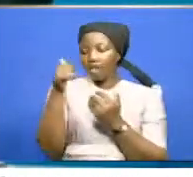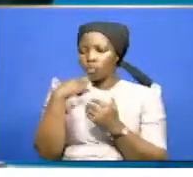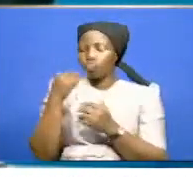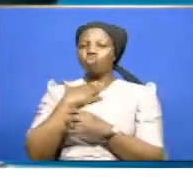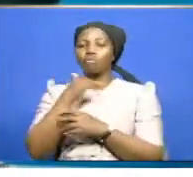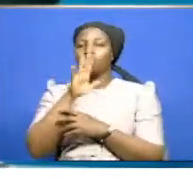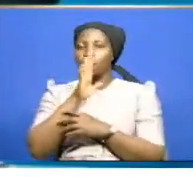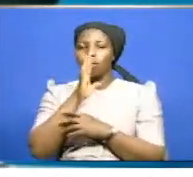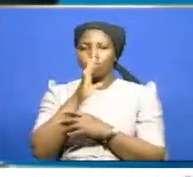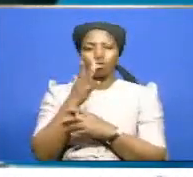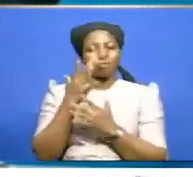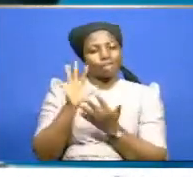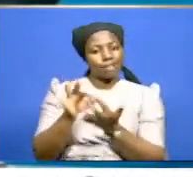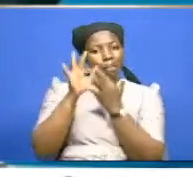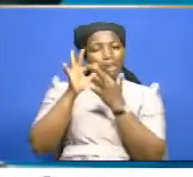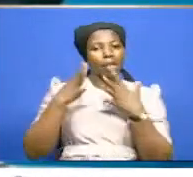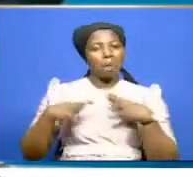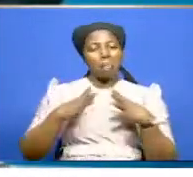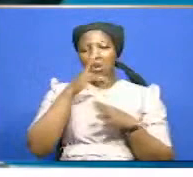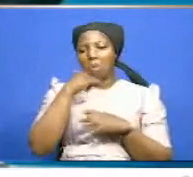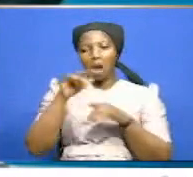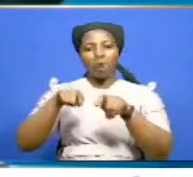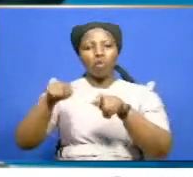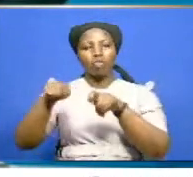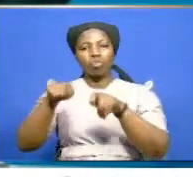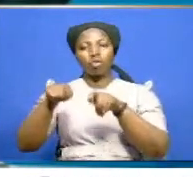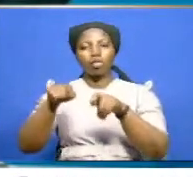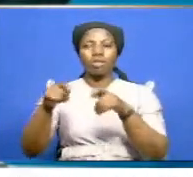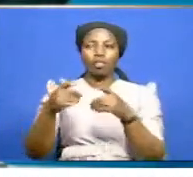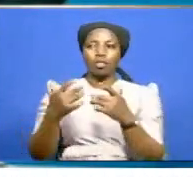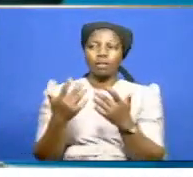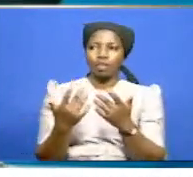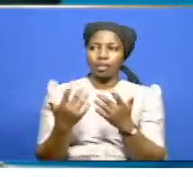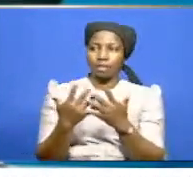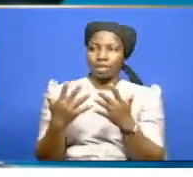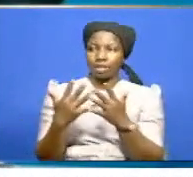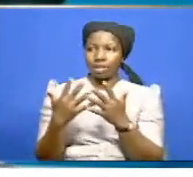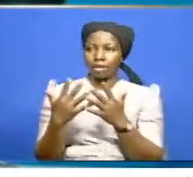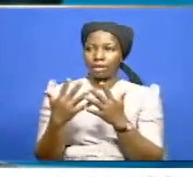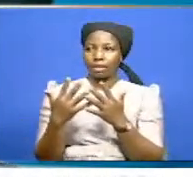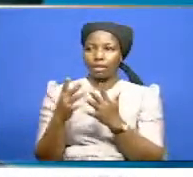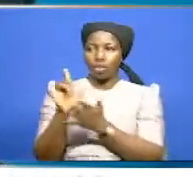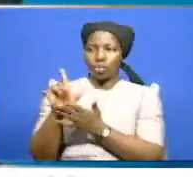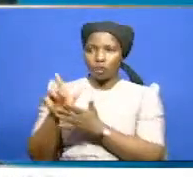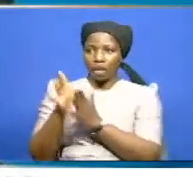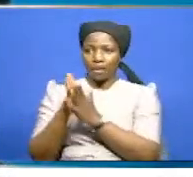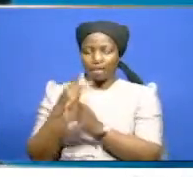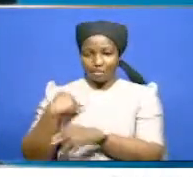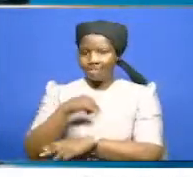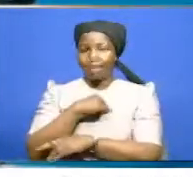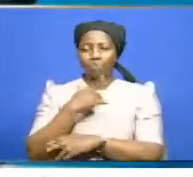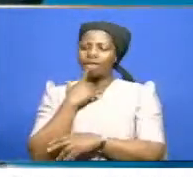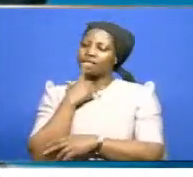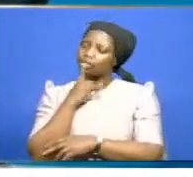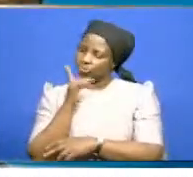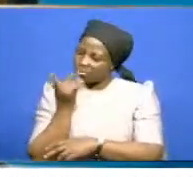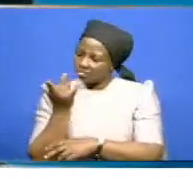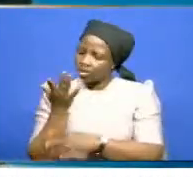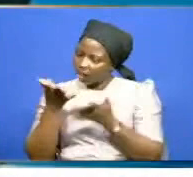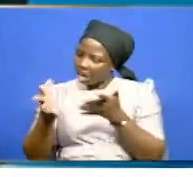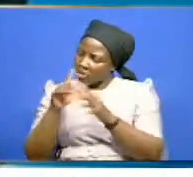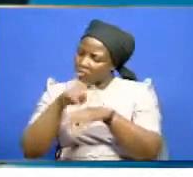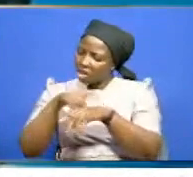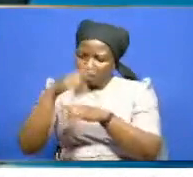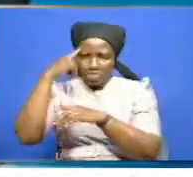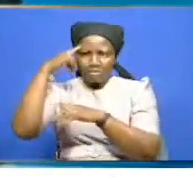them, especially the ones who are running facilities with us. We've been telling them, now it's a time to think outside the box. Or rather,